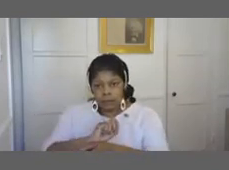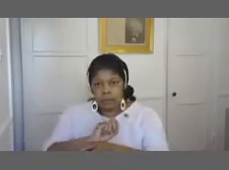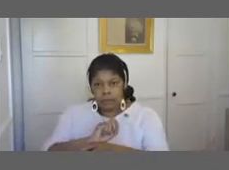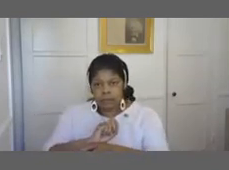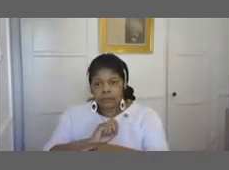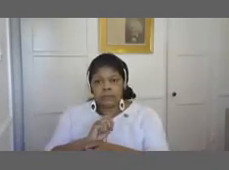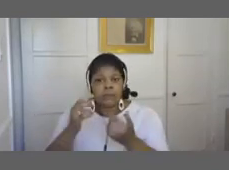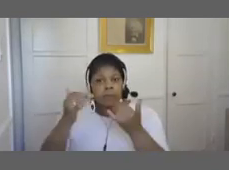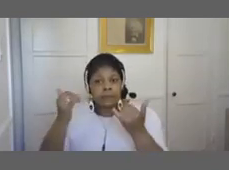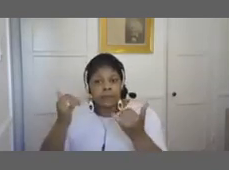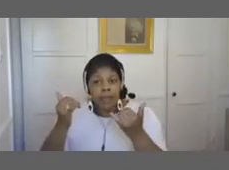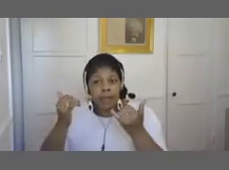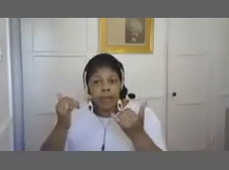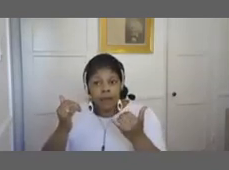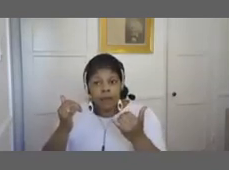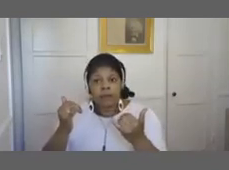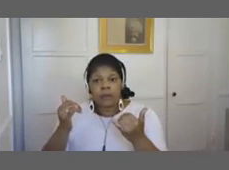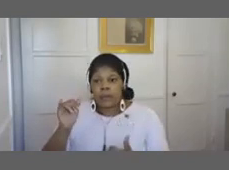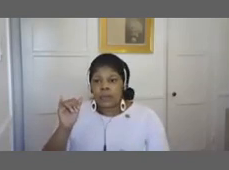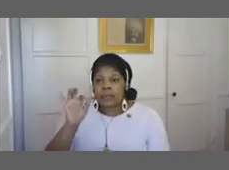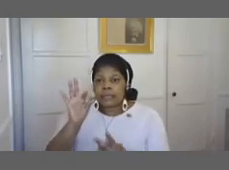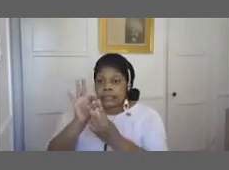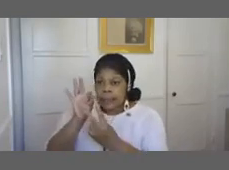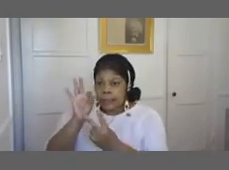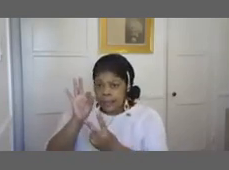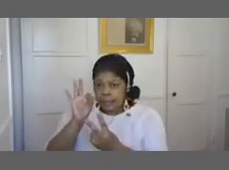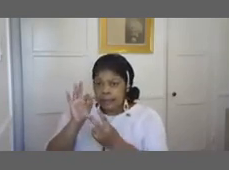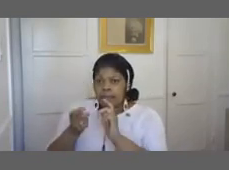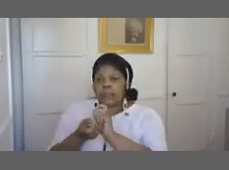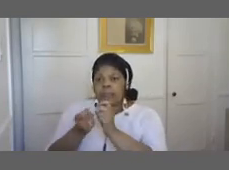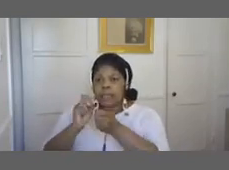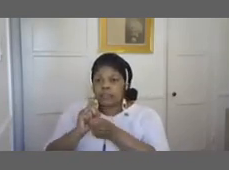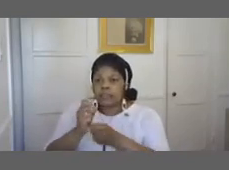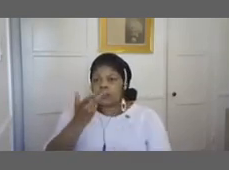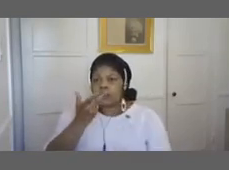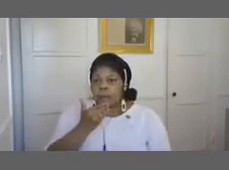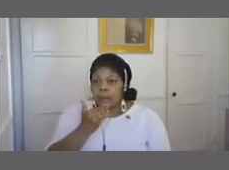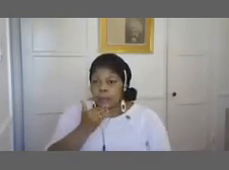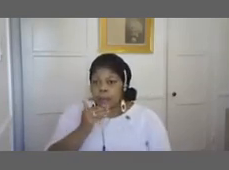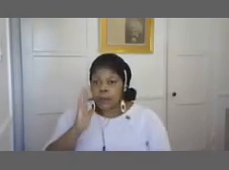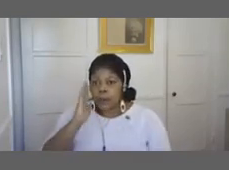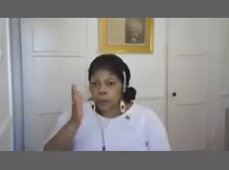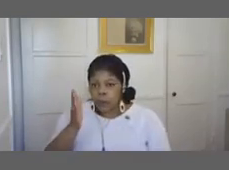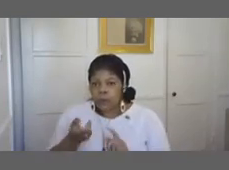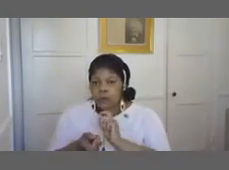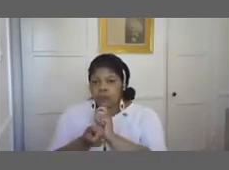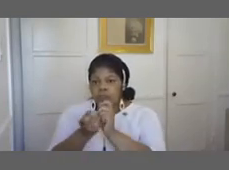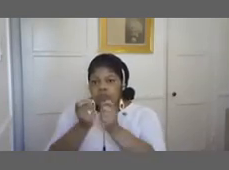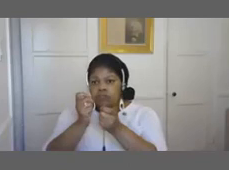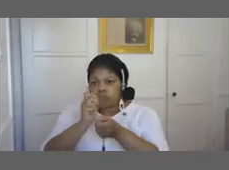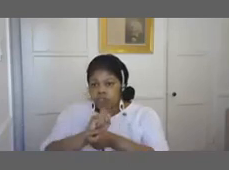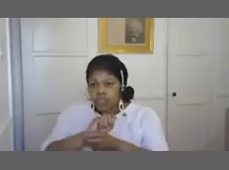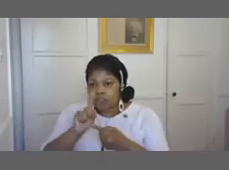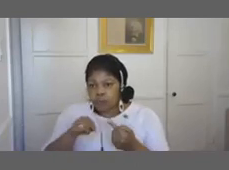now when I select it and I change the color, it will only change when I